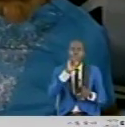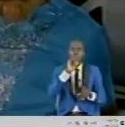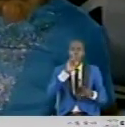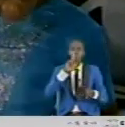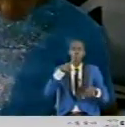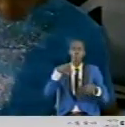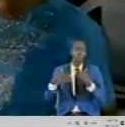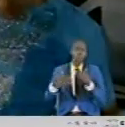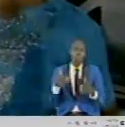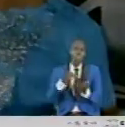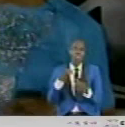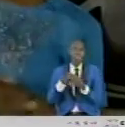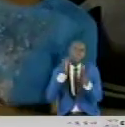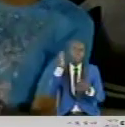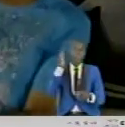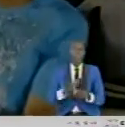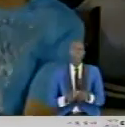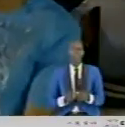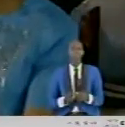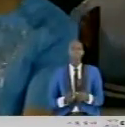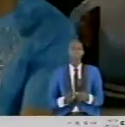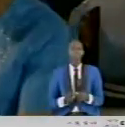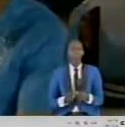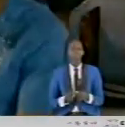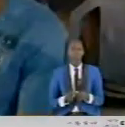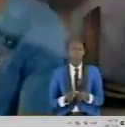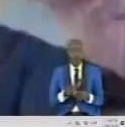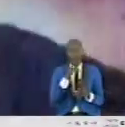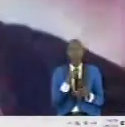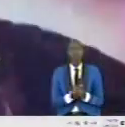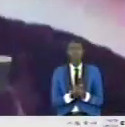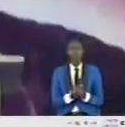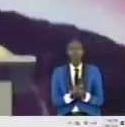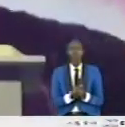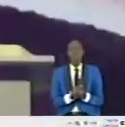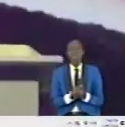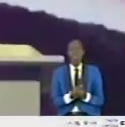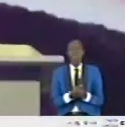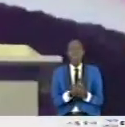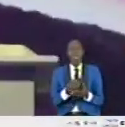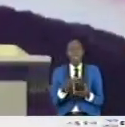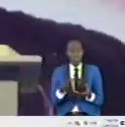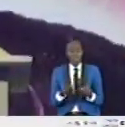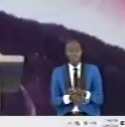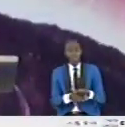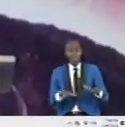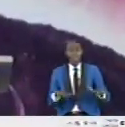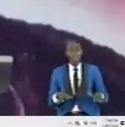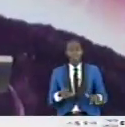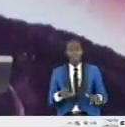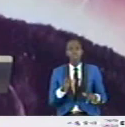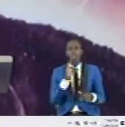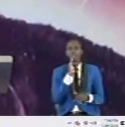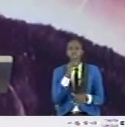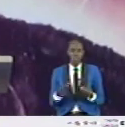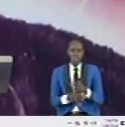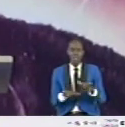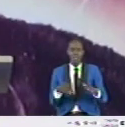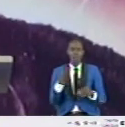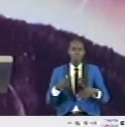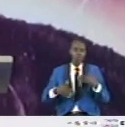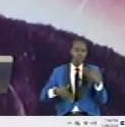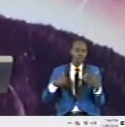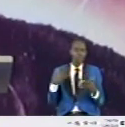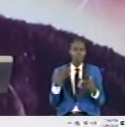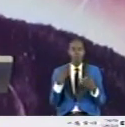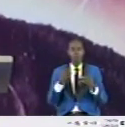name the present lunch is the launch of Joy or provision